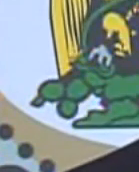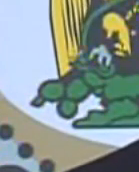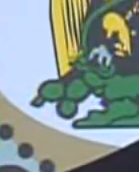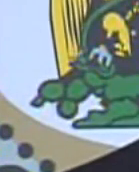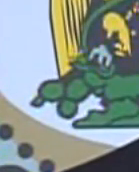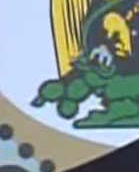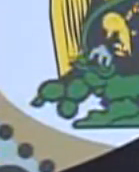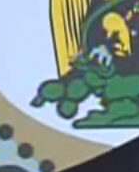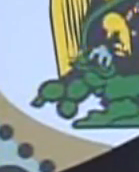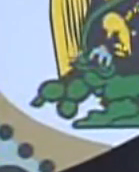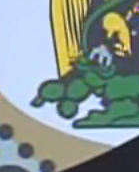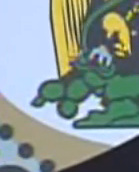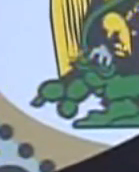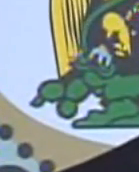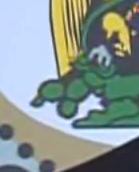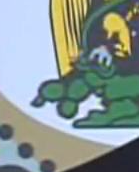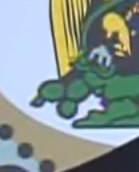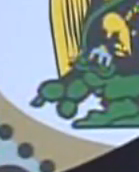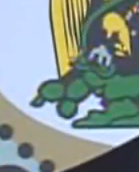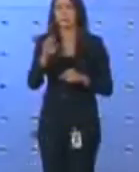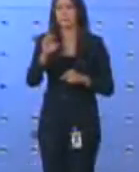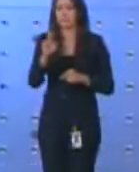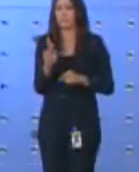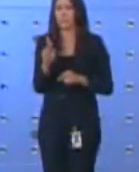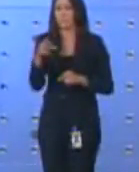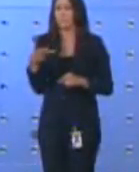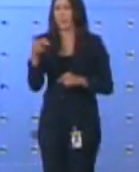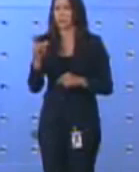charge. I quietly called an old friend, Nick Patsouris.